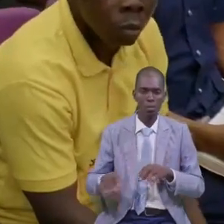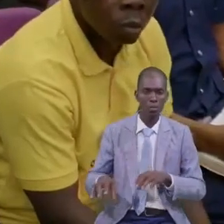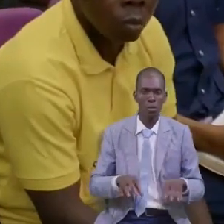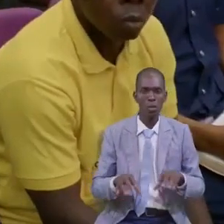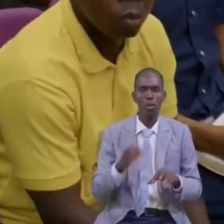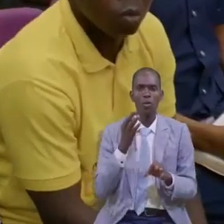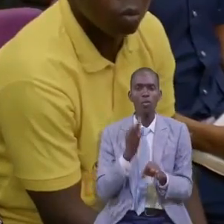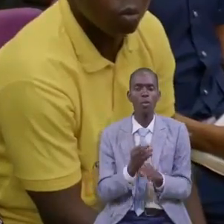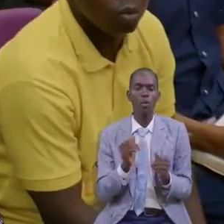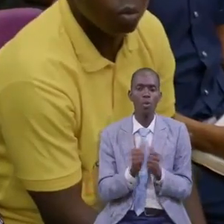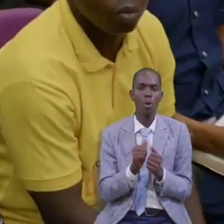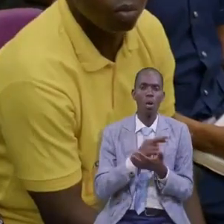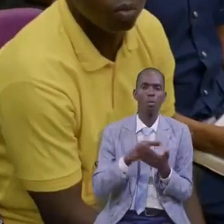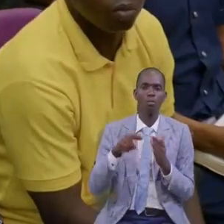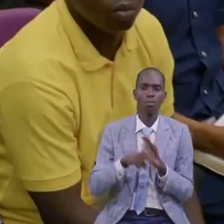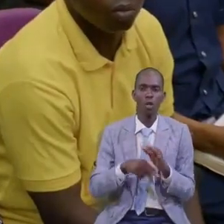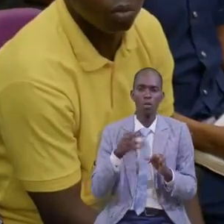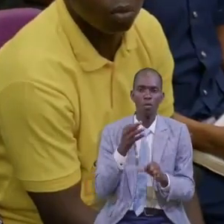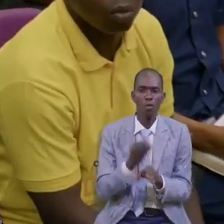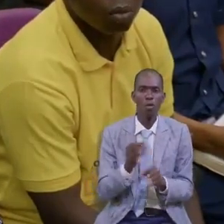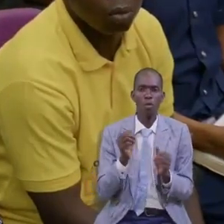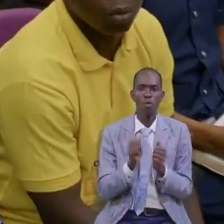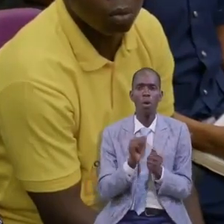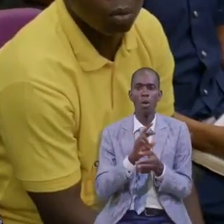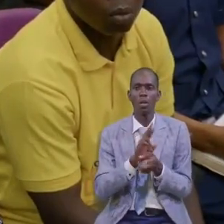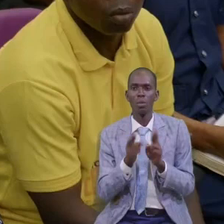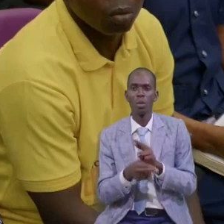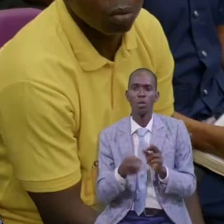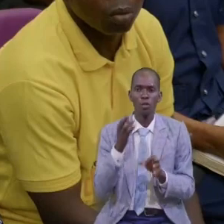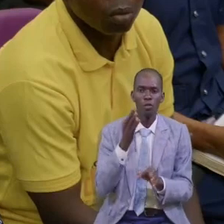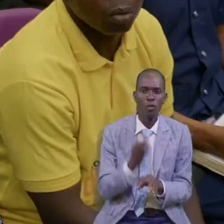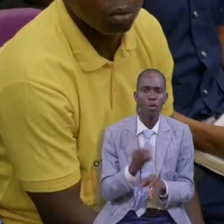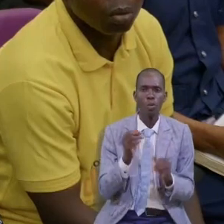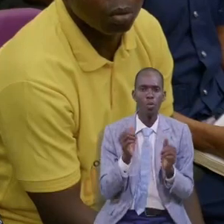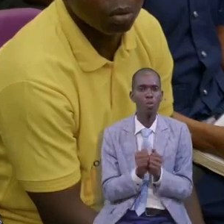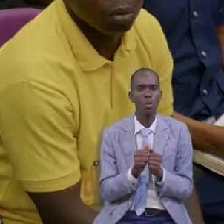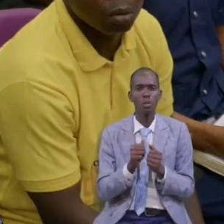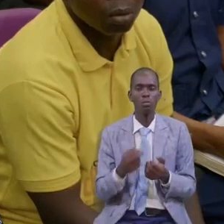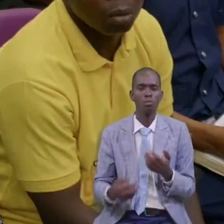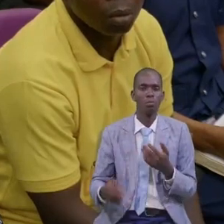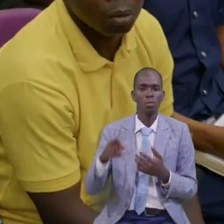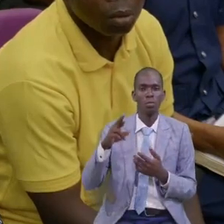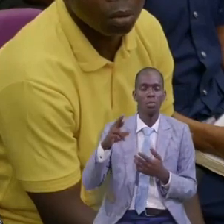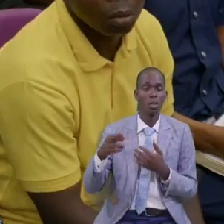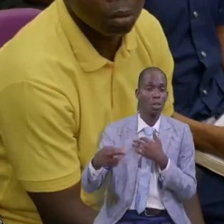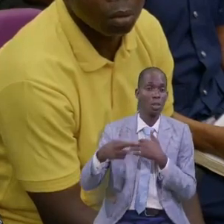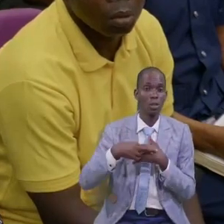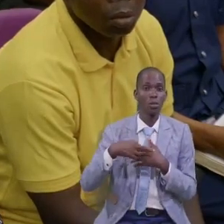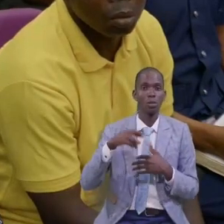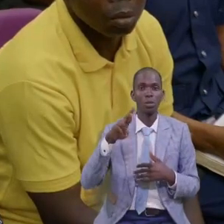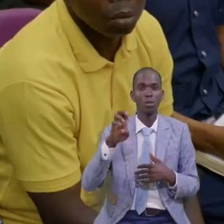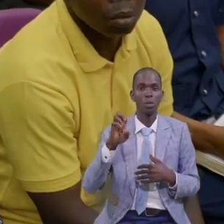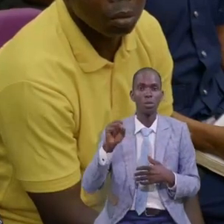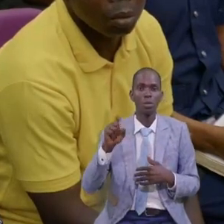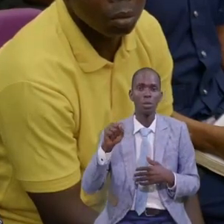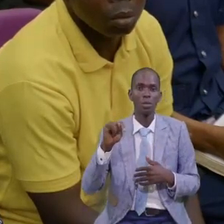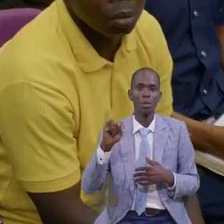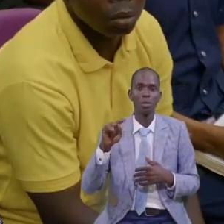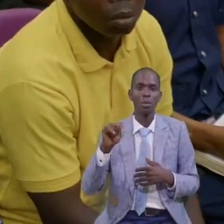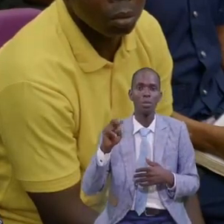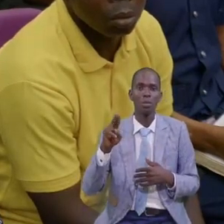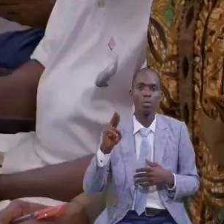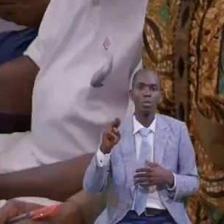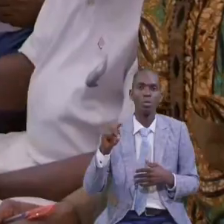with righteousness. Faith with repentance. Faith with restitution. Faith with the light that shows